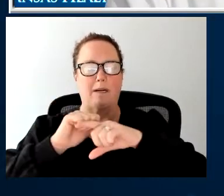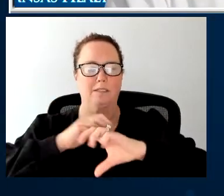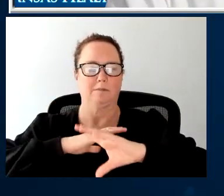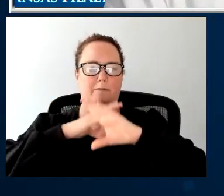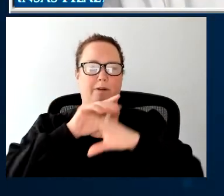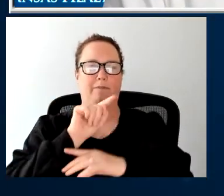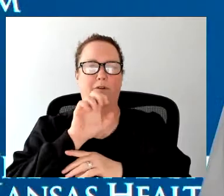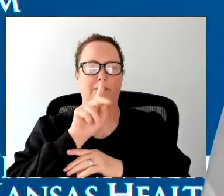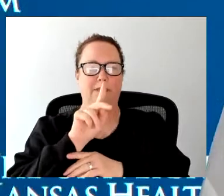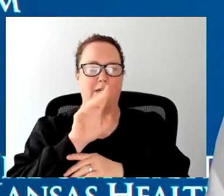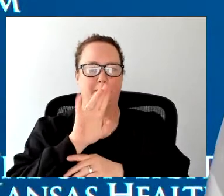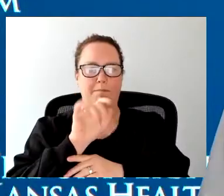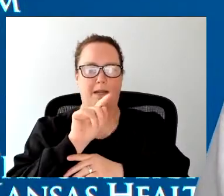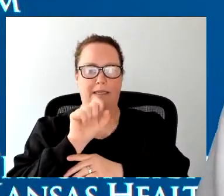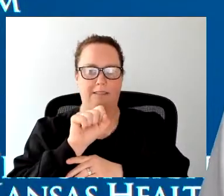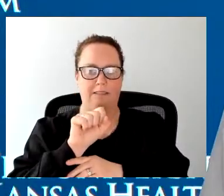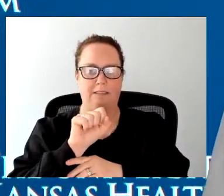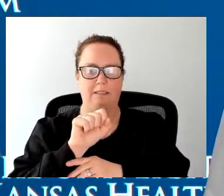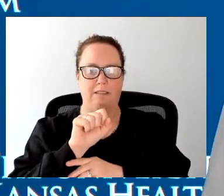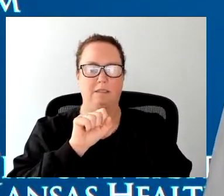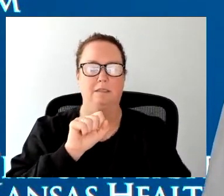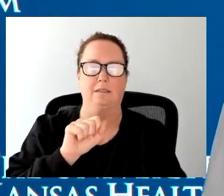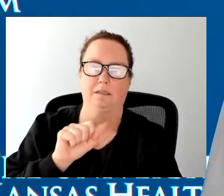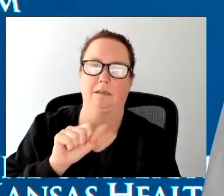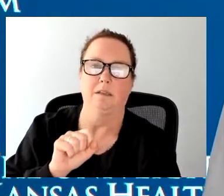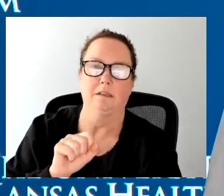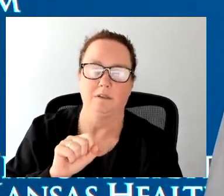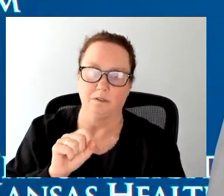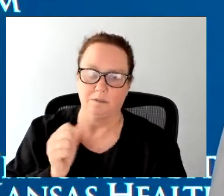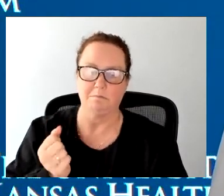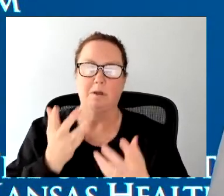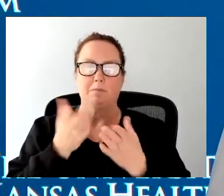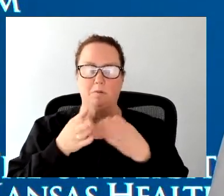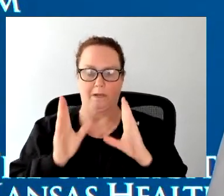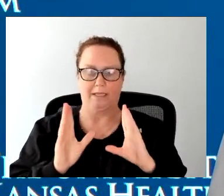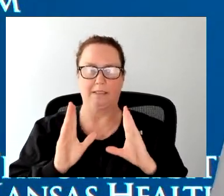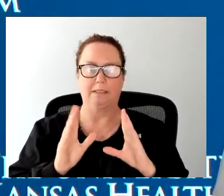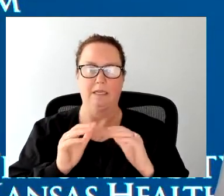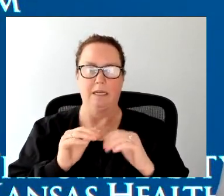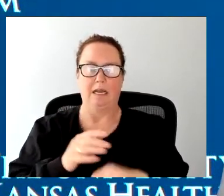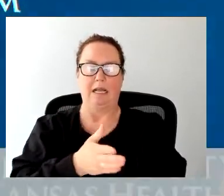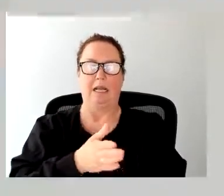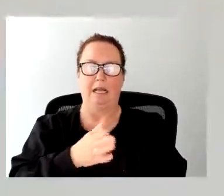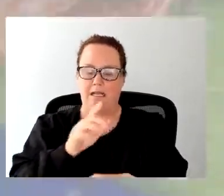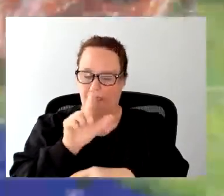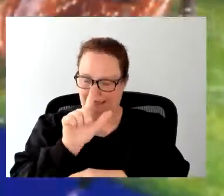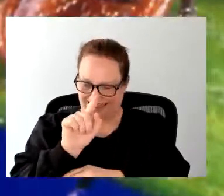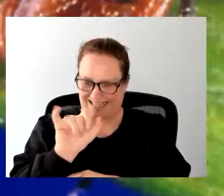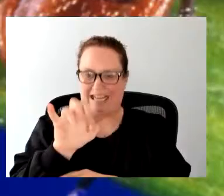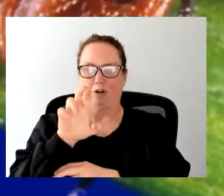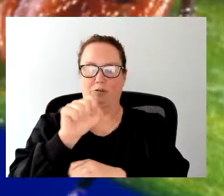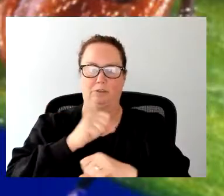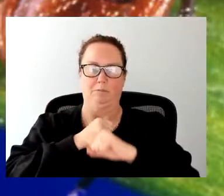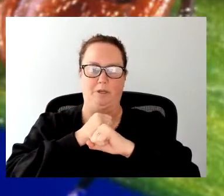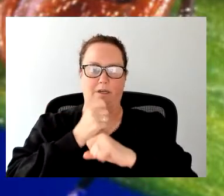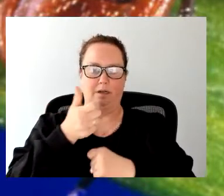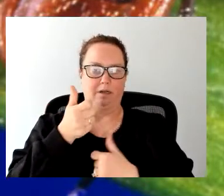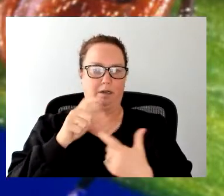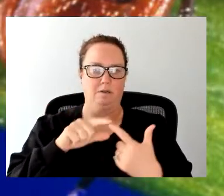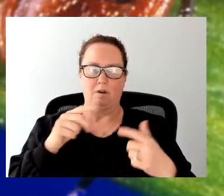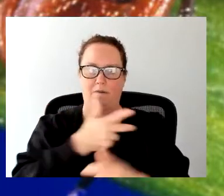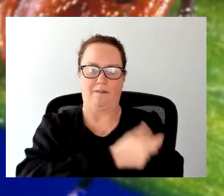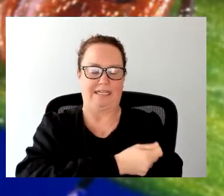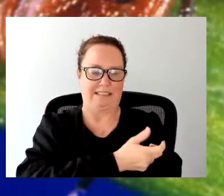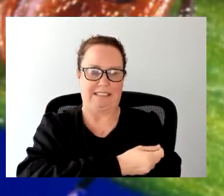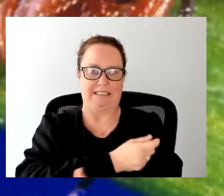bites? Yeah, and like I said, there are multiple ways, multiple layers which you can do to protect yourself. There are no vaccines for any of the